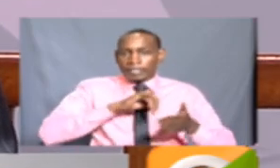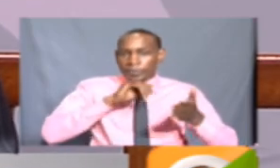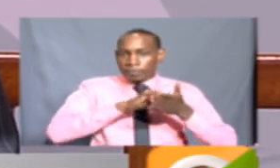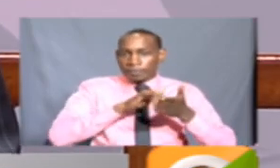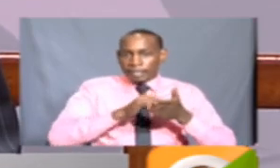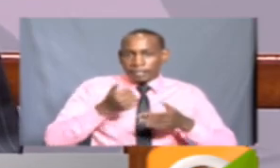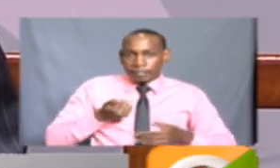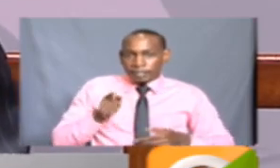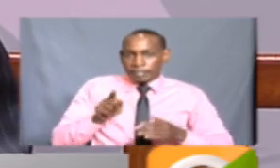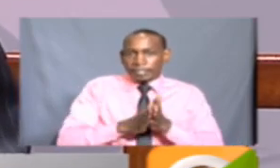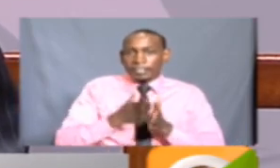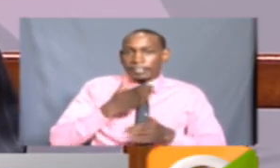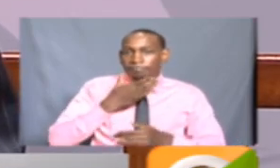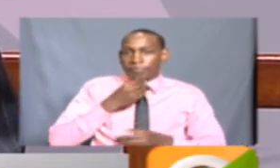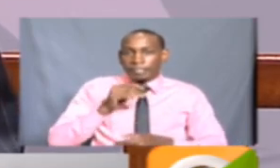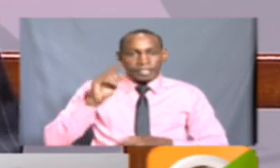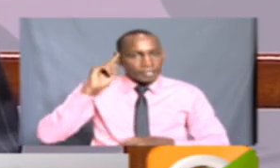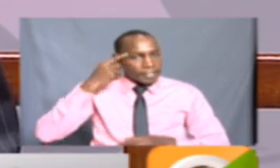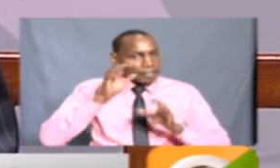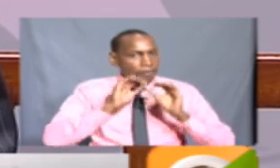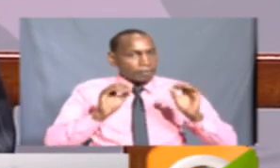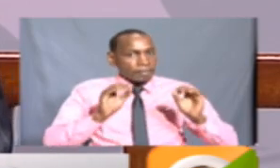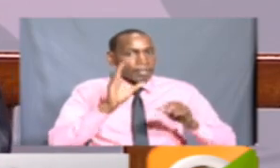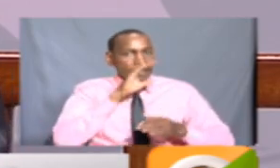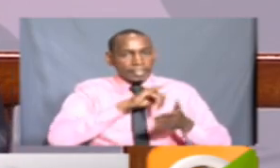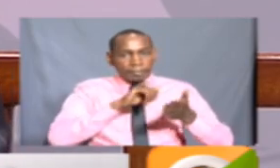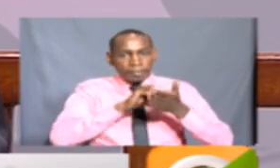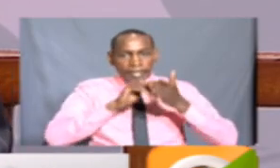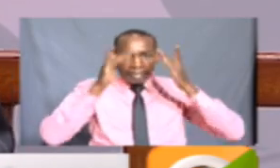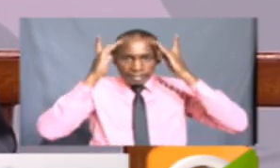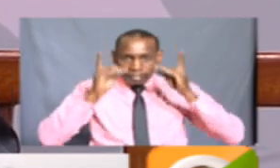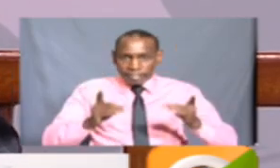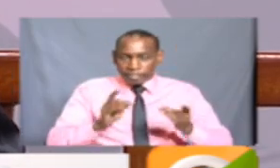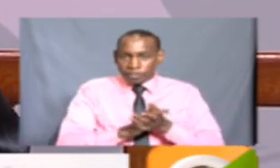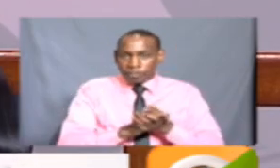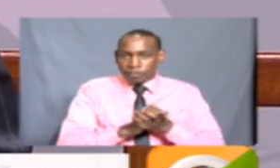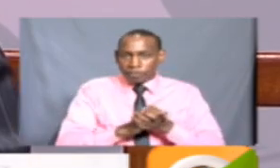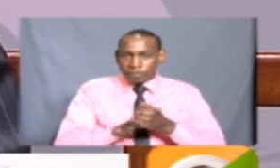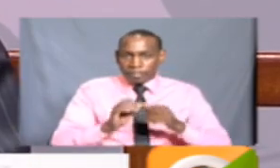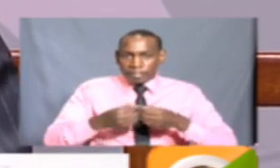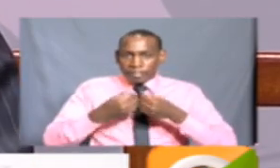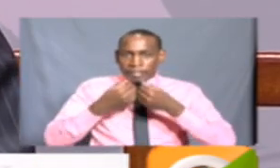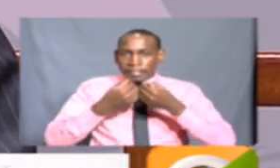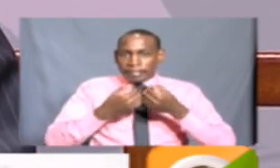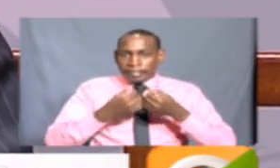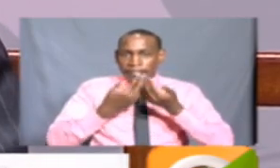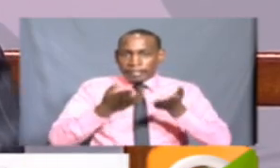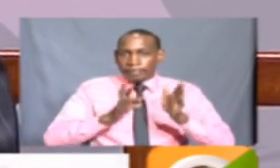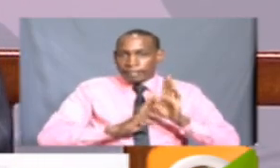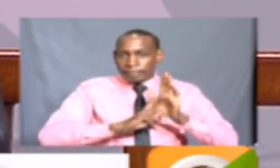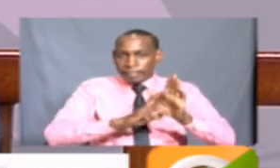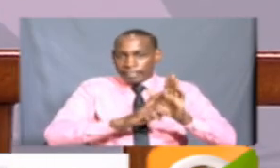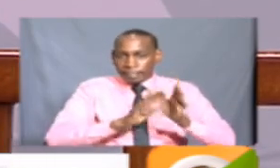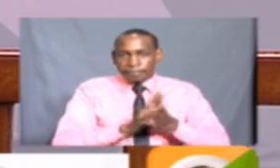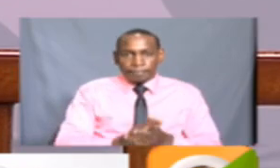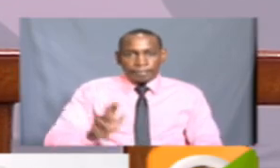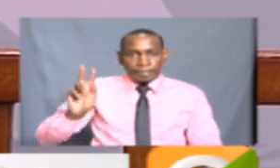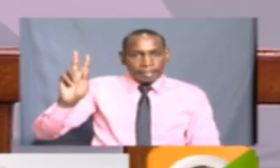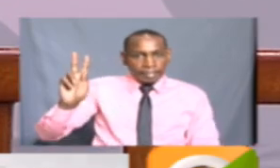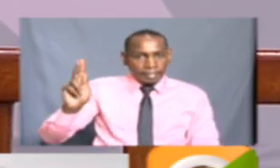no longer thinks. It is assumed that decisions are made on his or her behalf. And